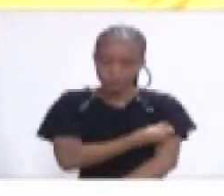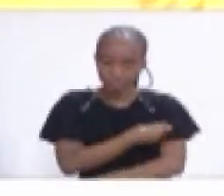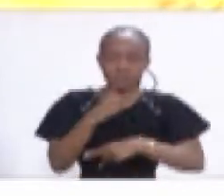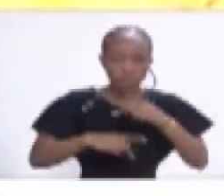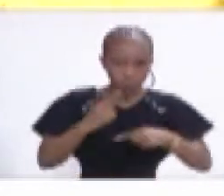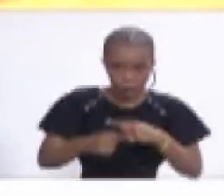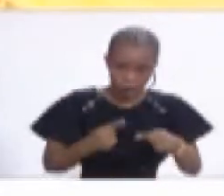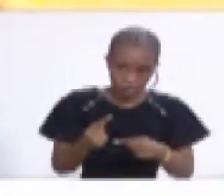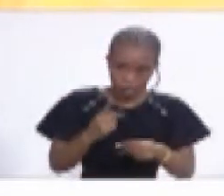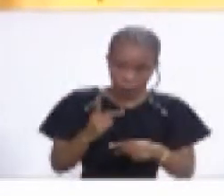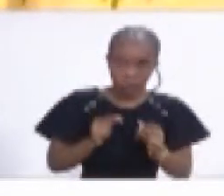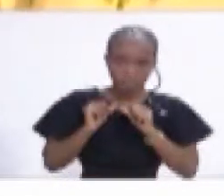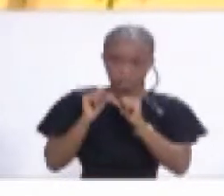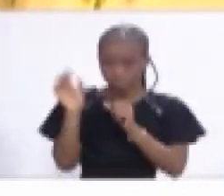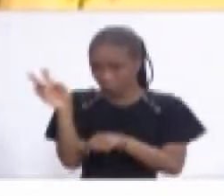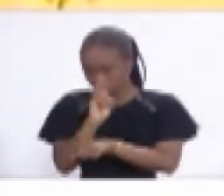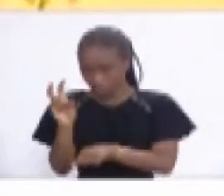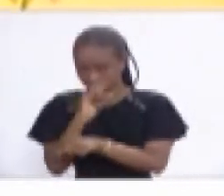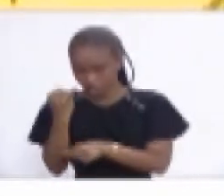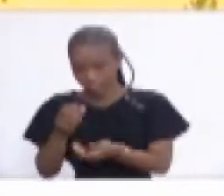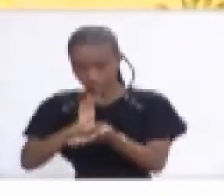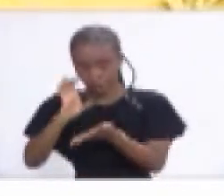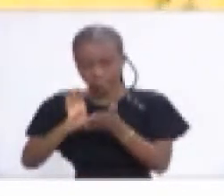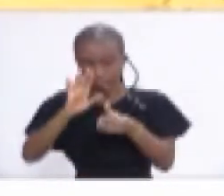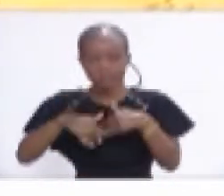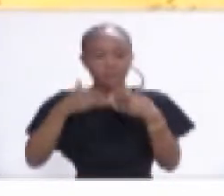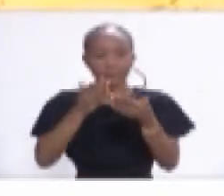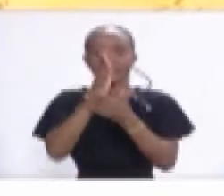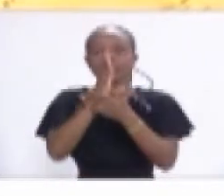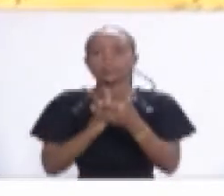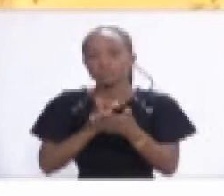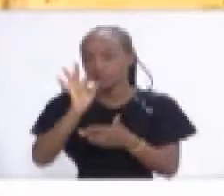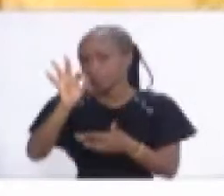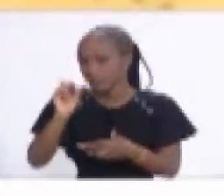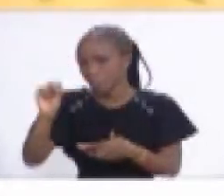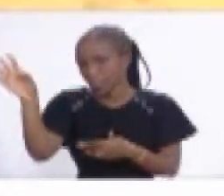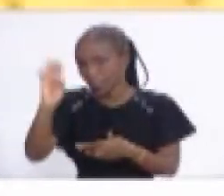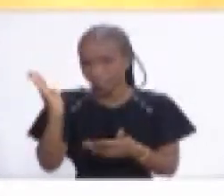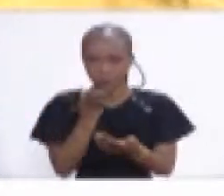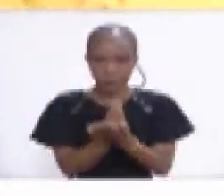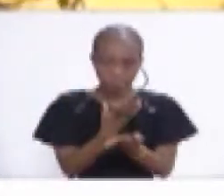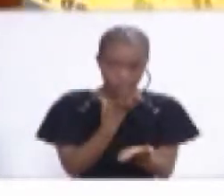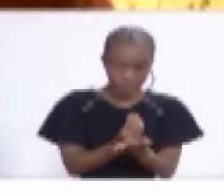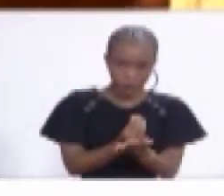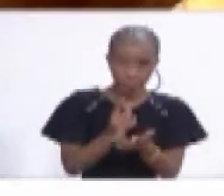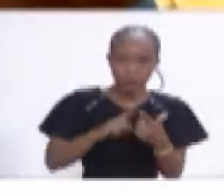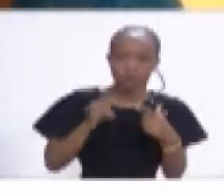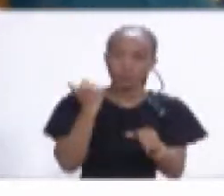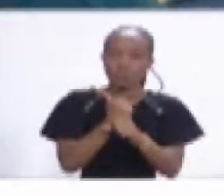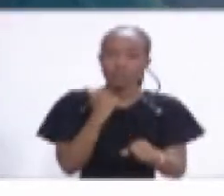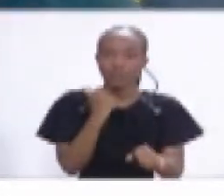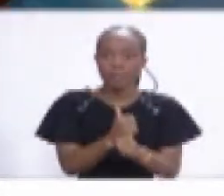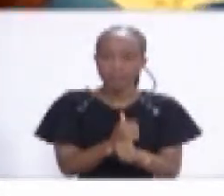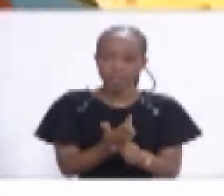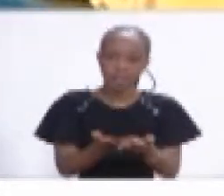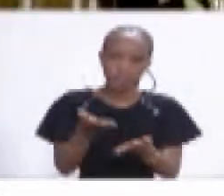is looked into with the current budget allocation by providing a sum of 35 billion Kenya shillings for the exercise. In